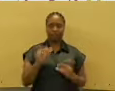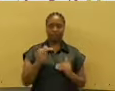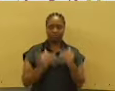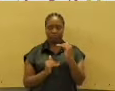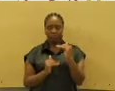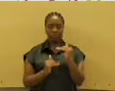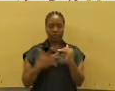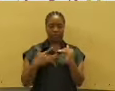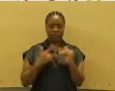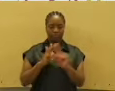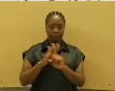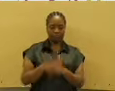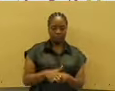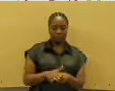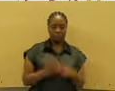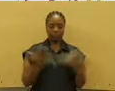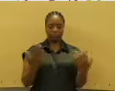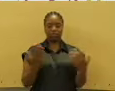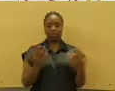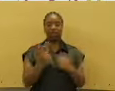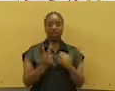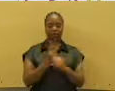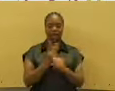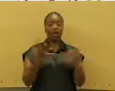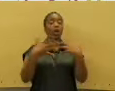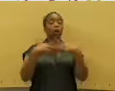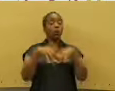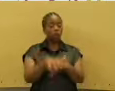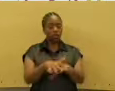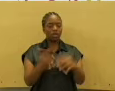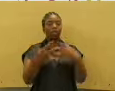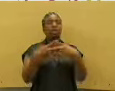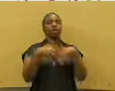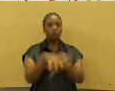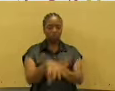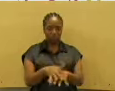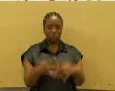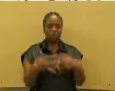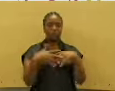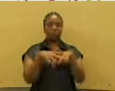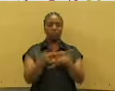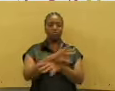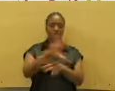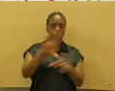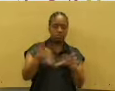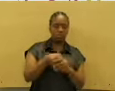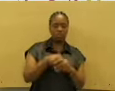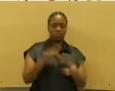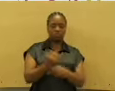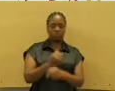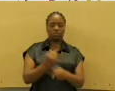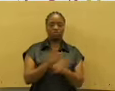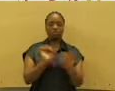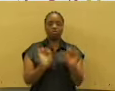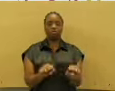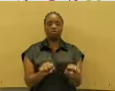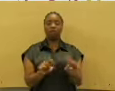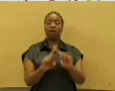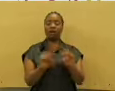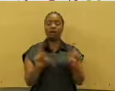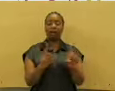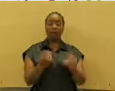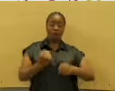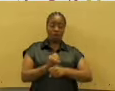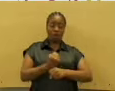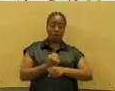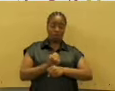to. And again, inclusion. I kept mentioning the word inclusive because we might tout it around, but there's quite a bit of work to